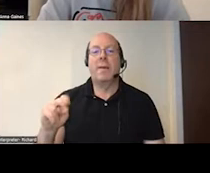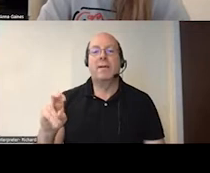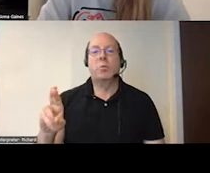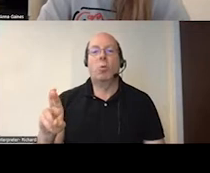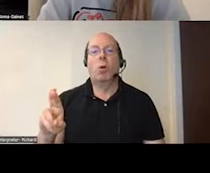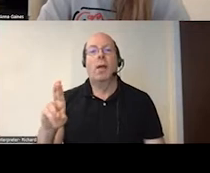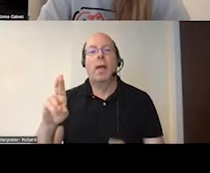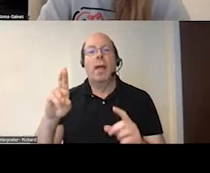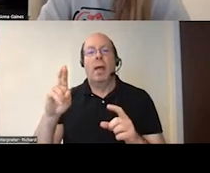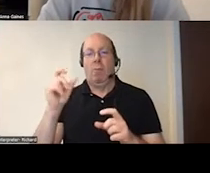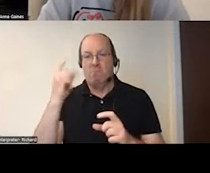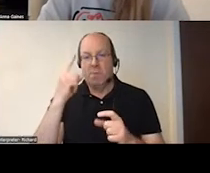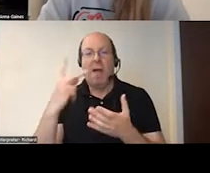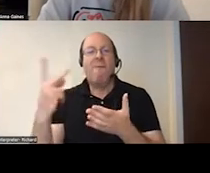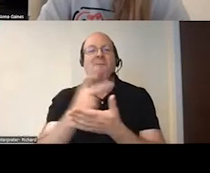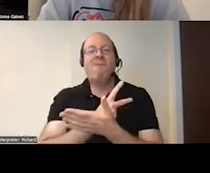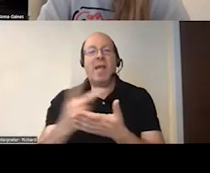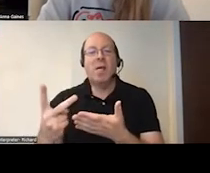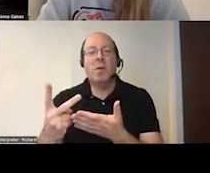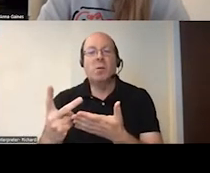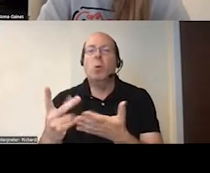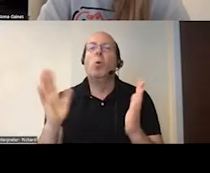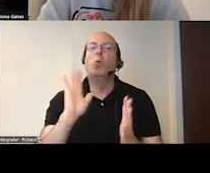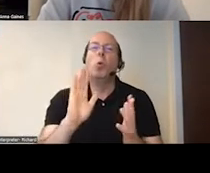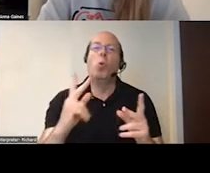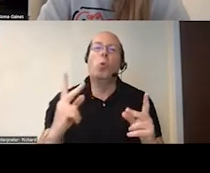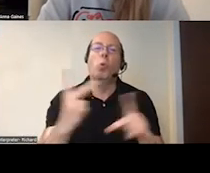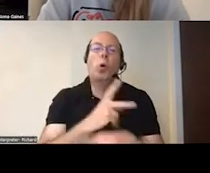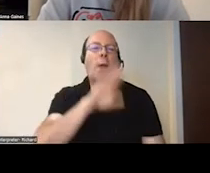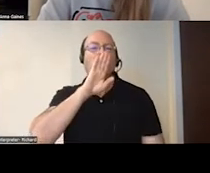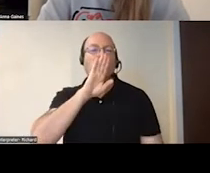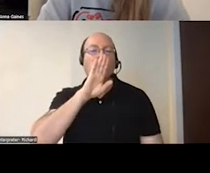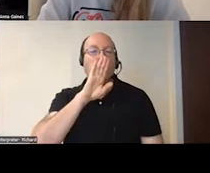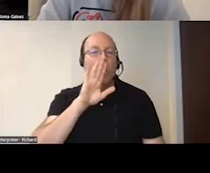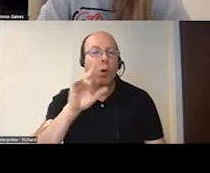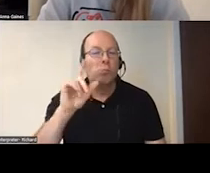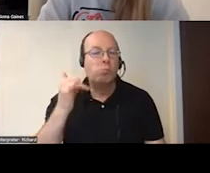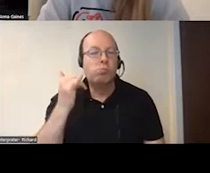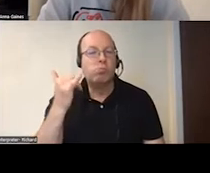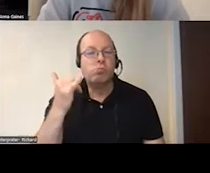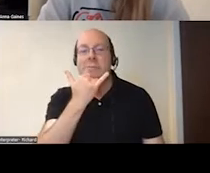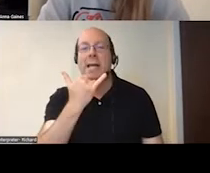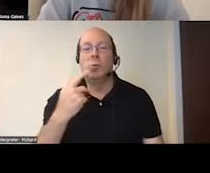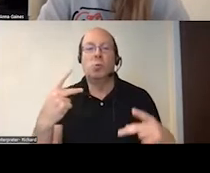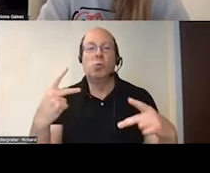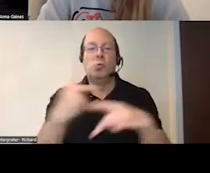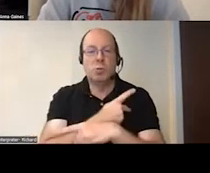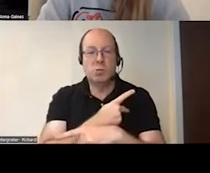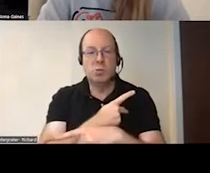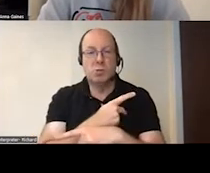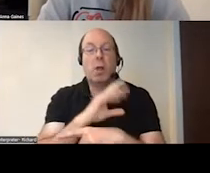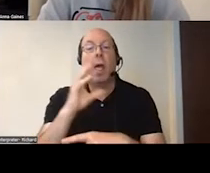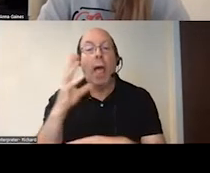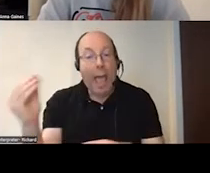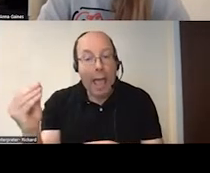talk about what was your biggest mistake or your biggest failure in your business. And of course, then what did you learn from it? Because that's the